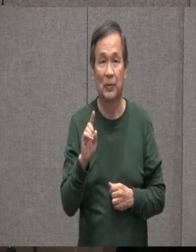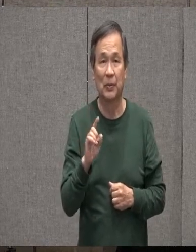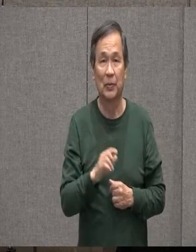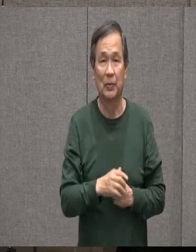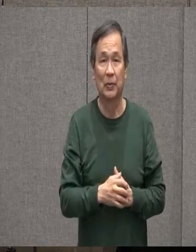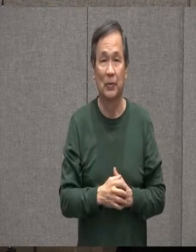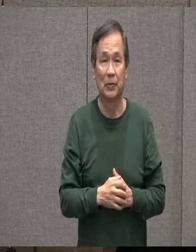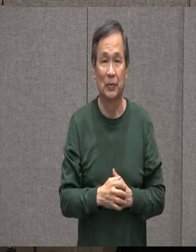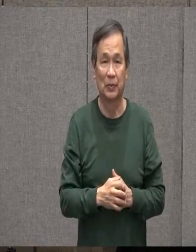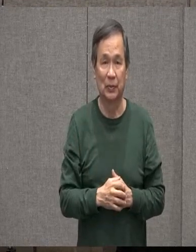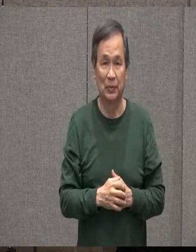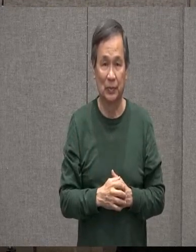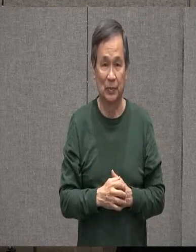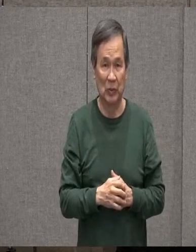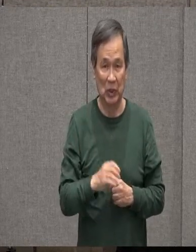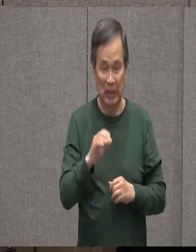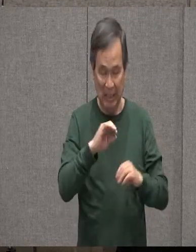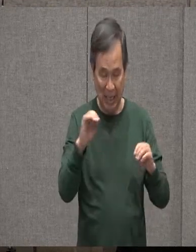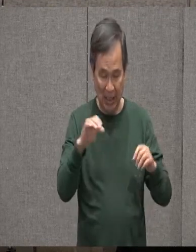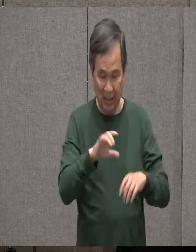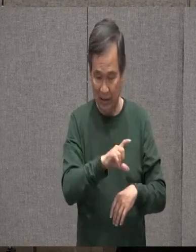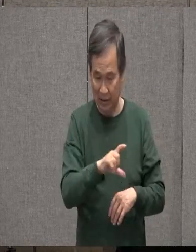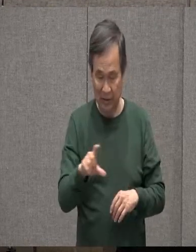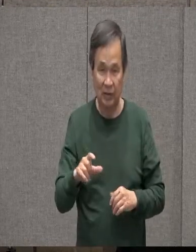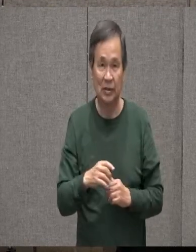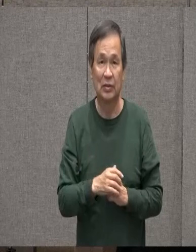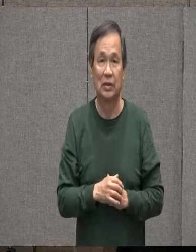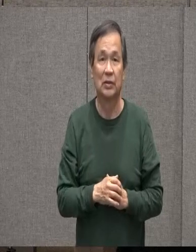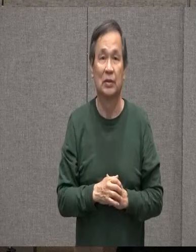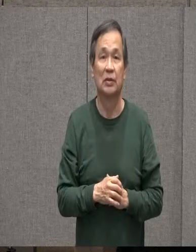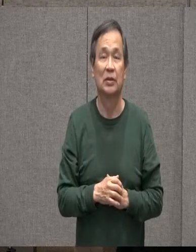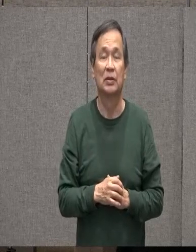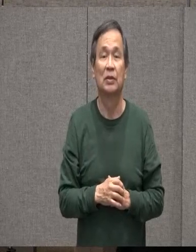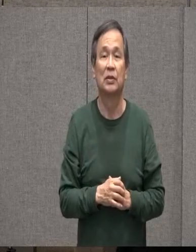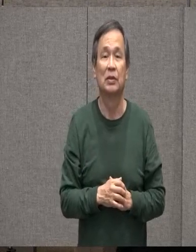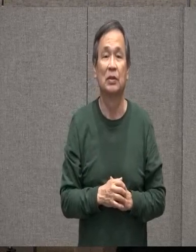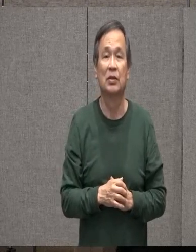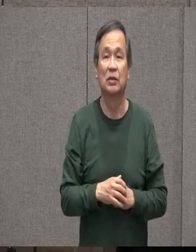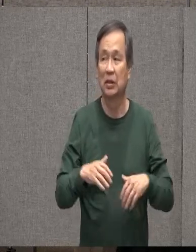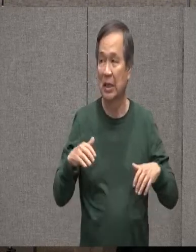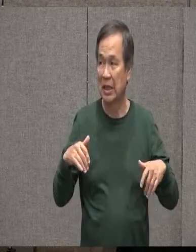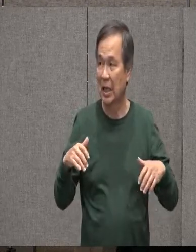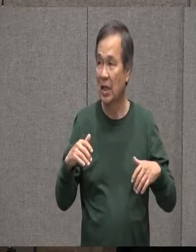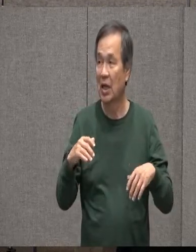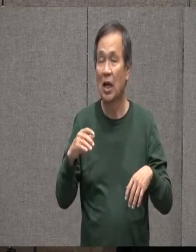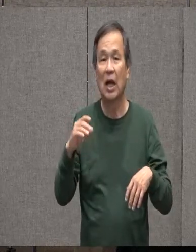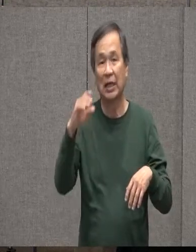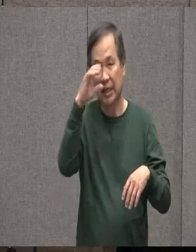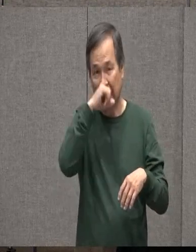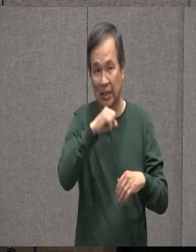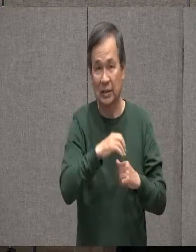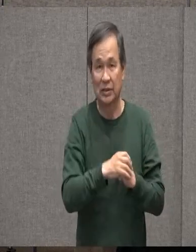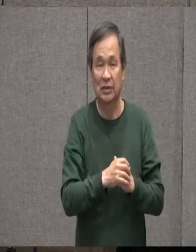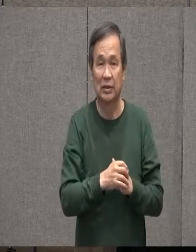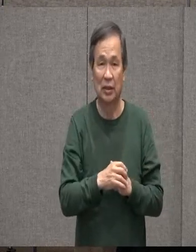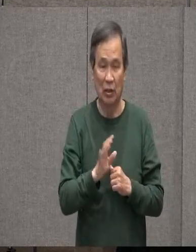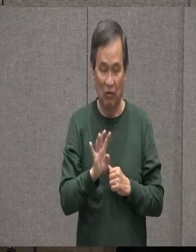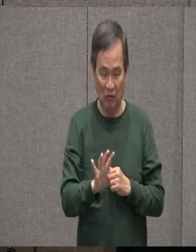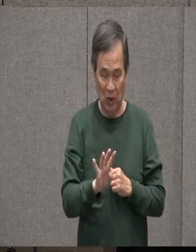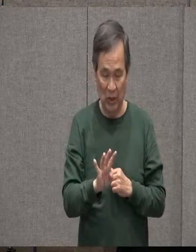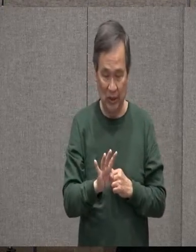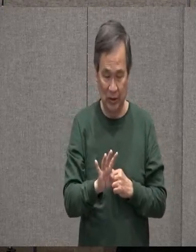If I did a 4 divided by 1, that's also going to be the same number, but I didn't notice I already have this 1 in